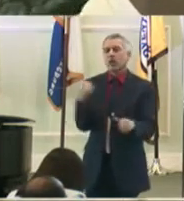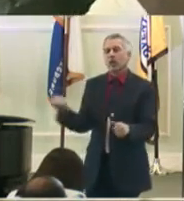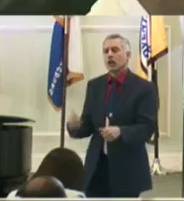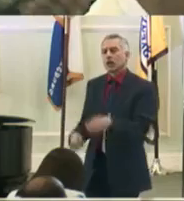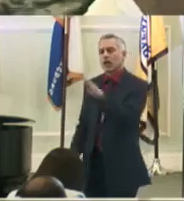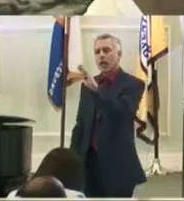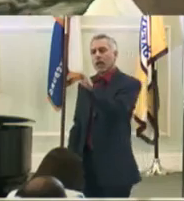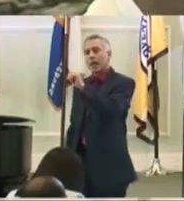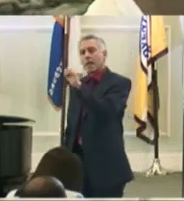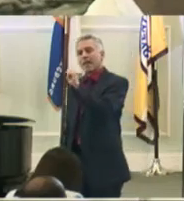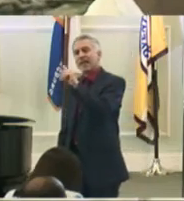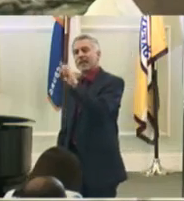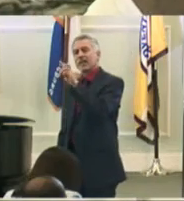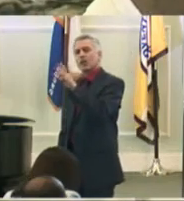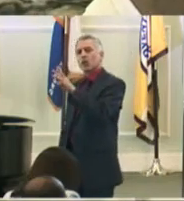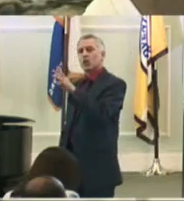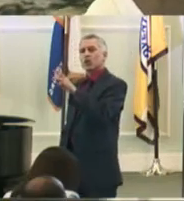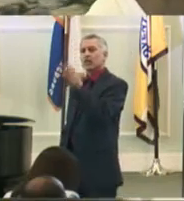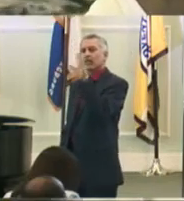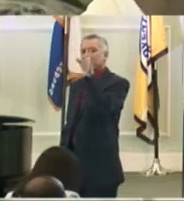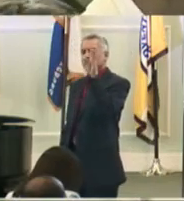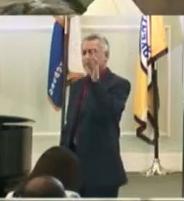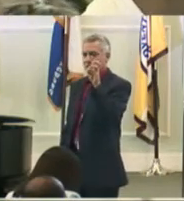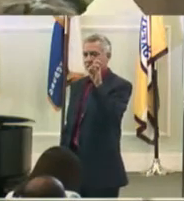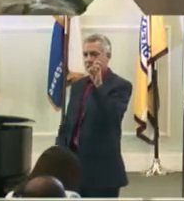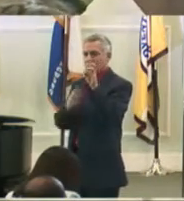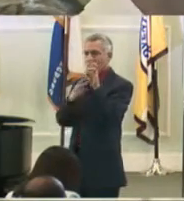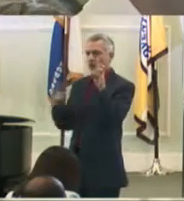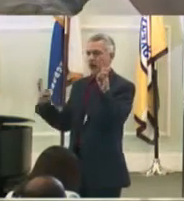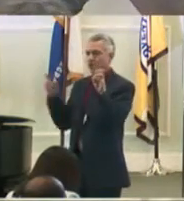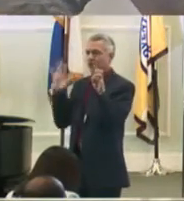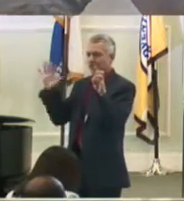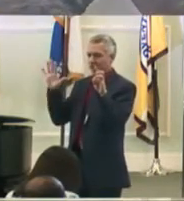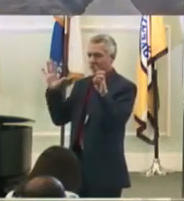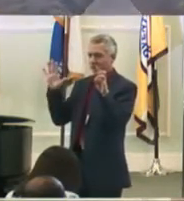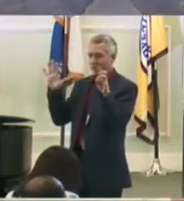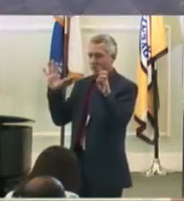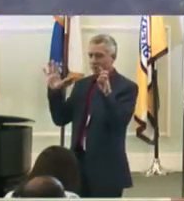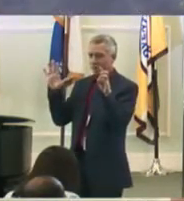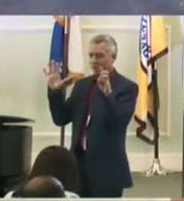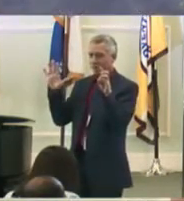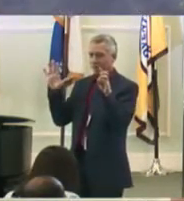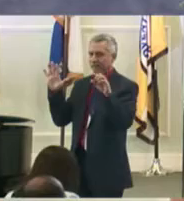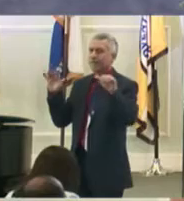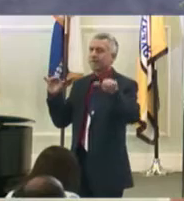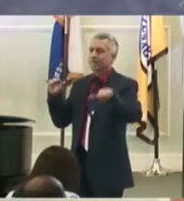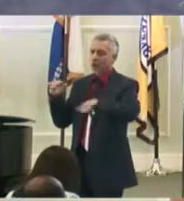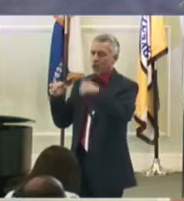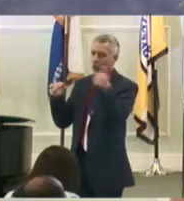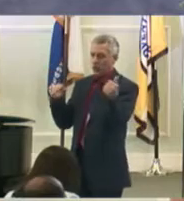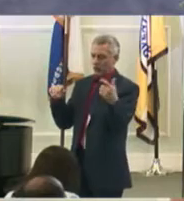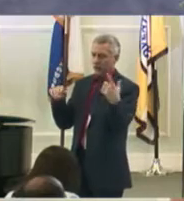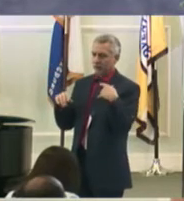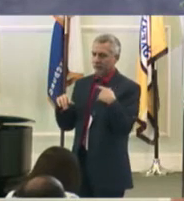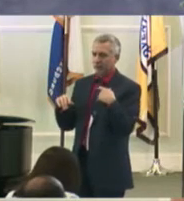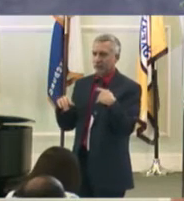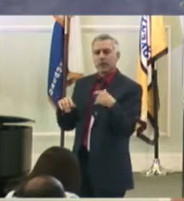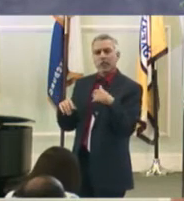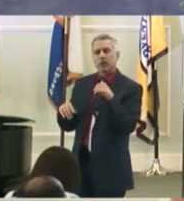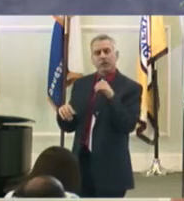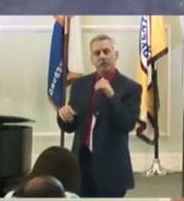5. We'll start there. They heard many prayers. People praying all the time. Prayer was not a new concept.